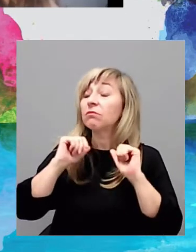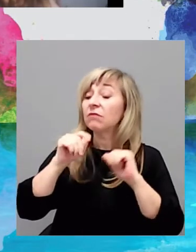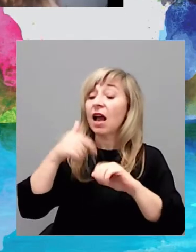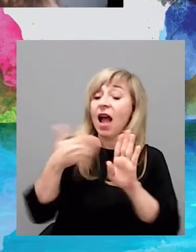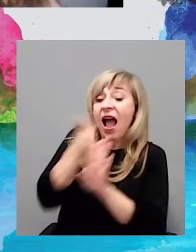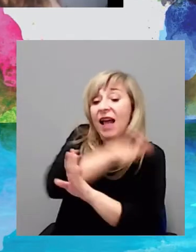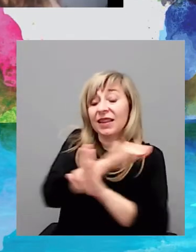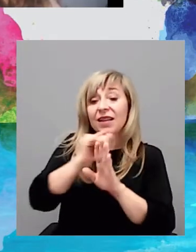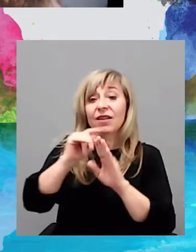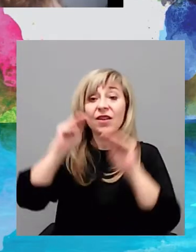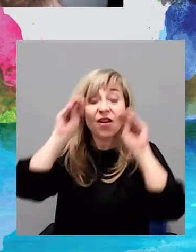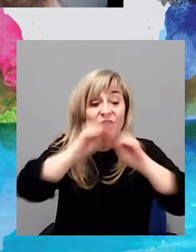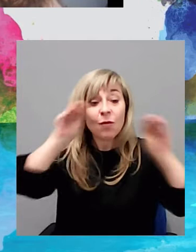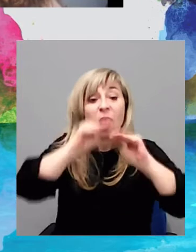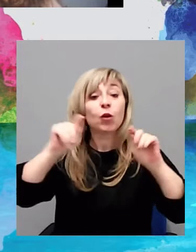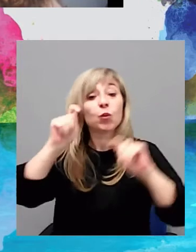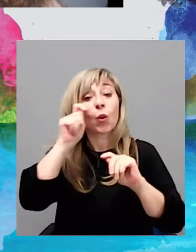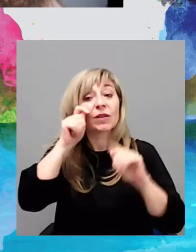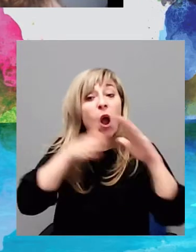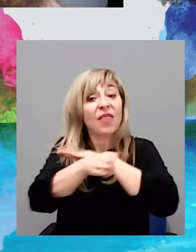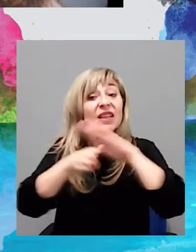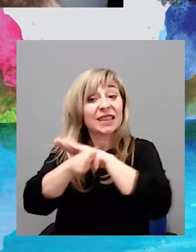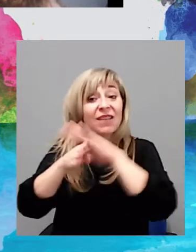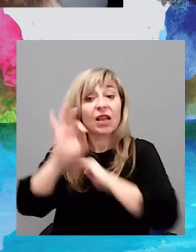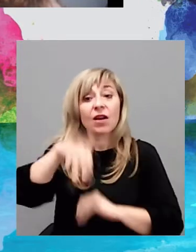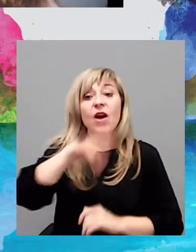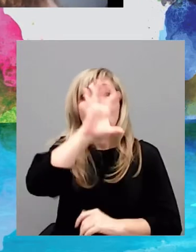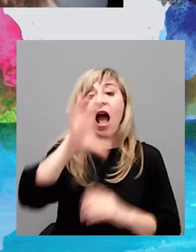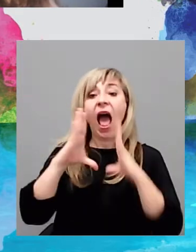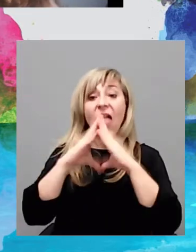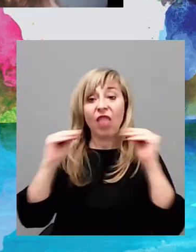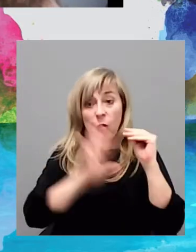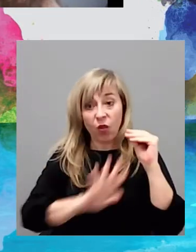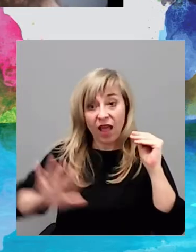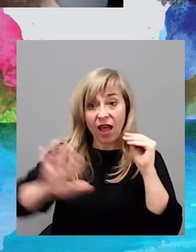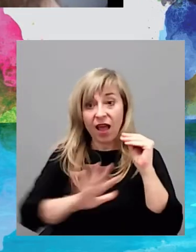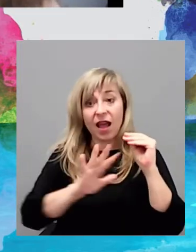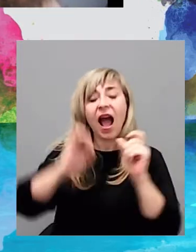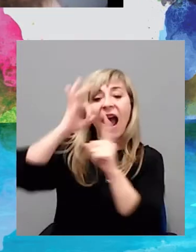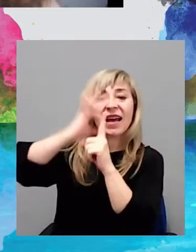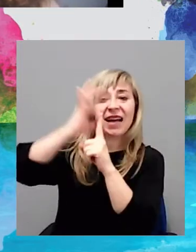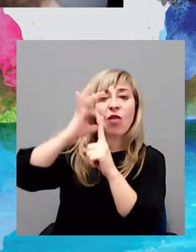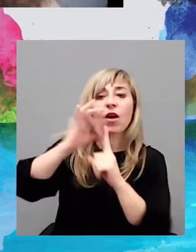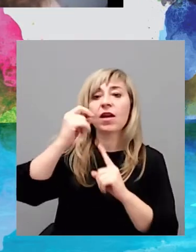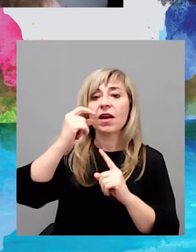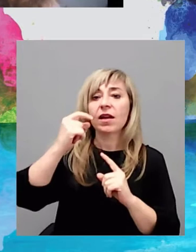situation of training in accessible tourism in the community of